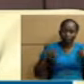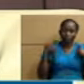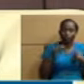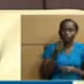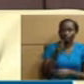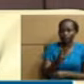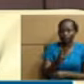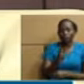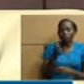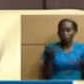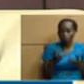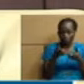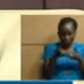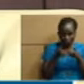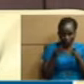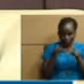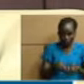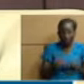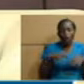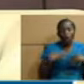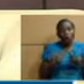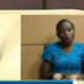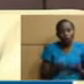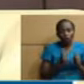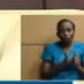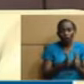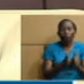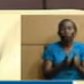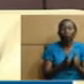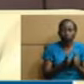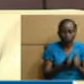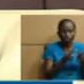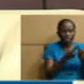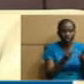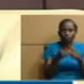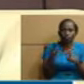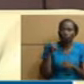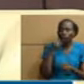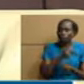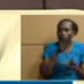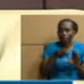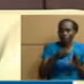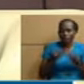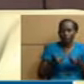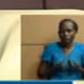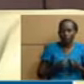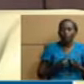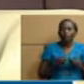TV, which we are on from studio here, or if you're following us via the various social media platforms that we have,